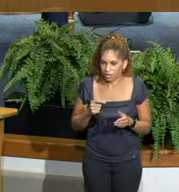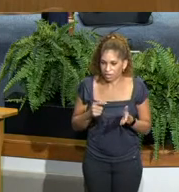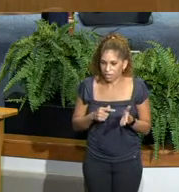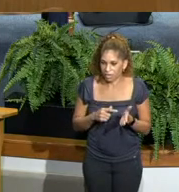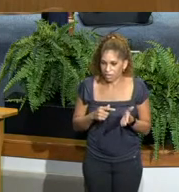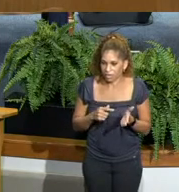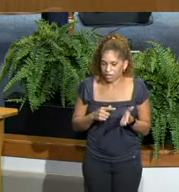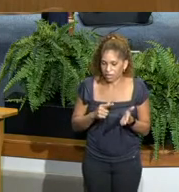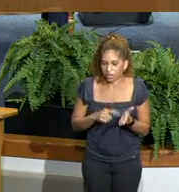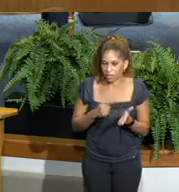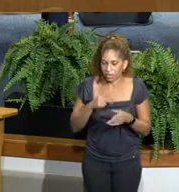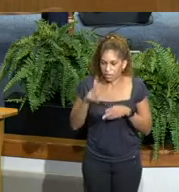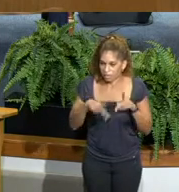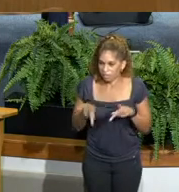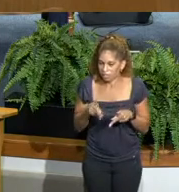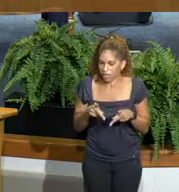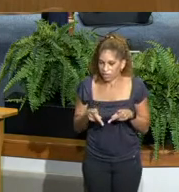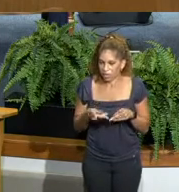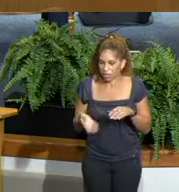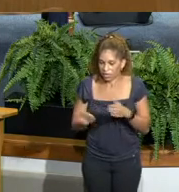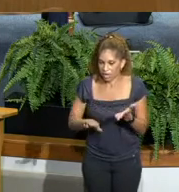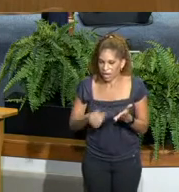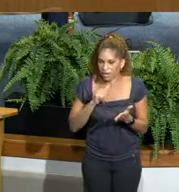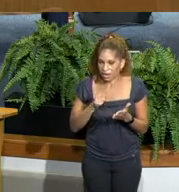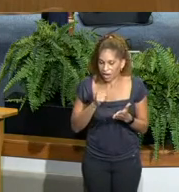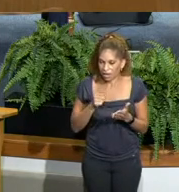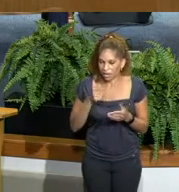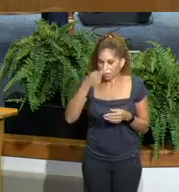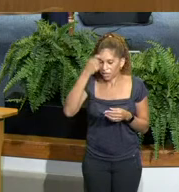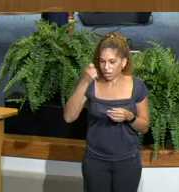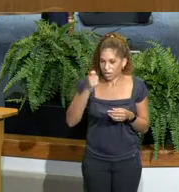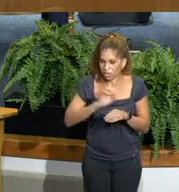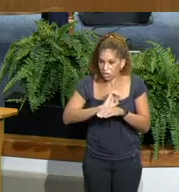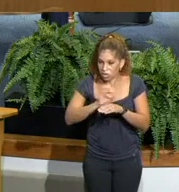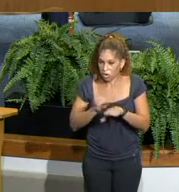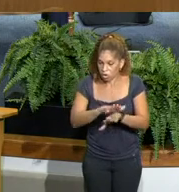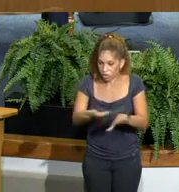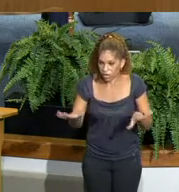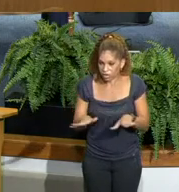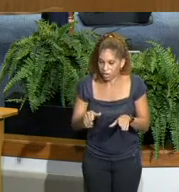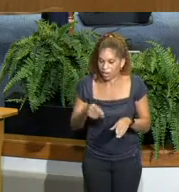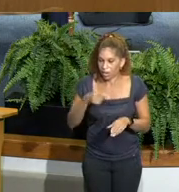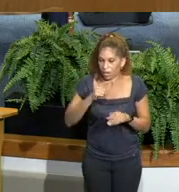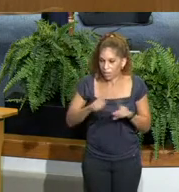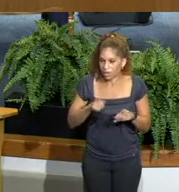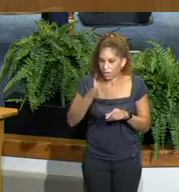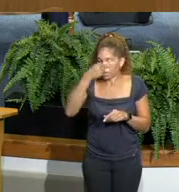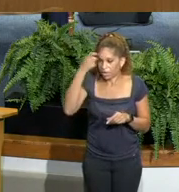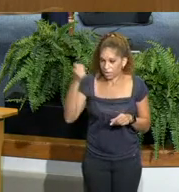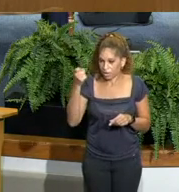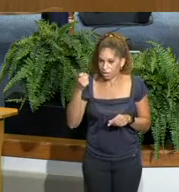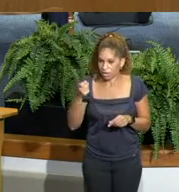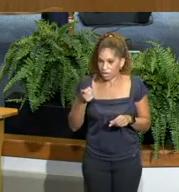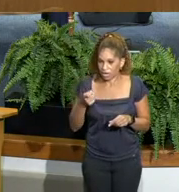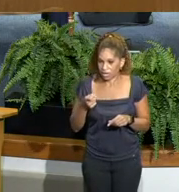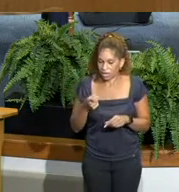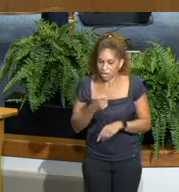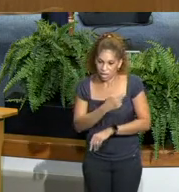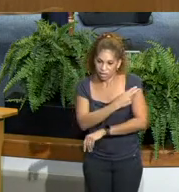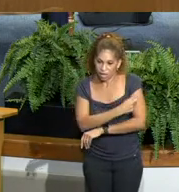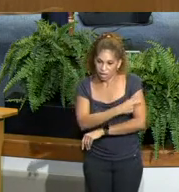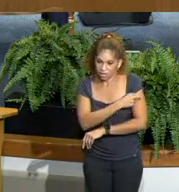not because COVID killed them, but because the deliveries of services discriminated against them. We know